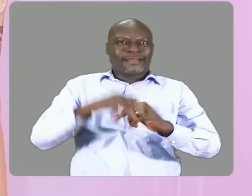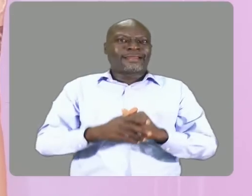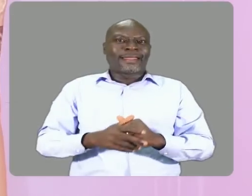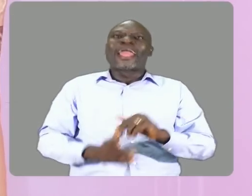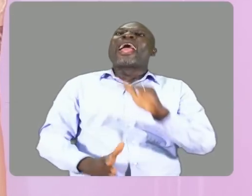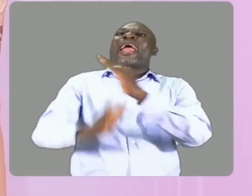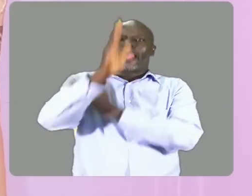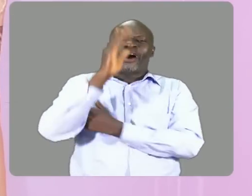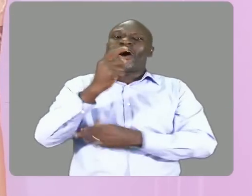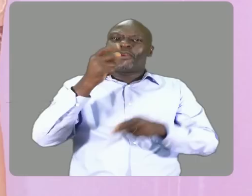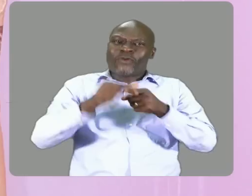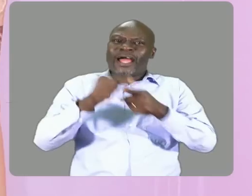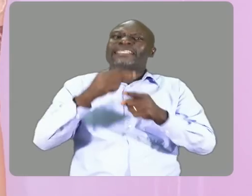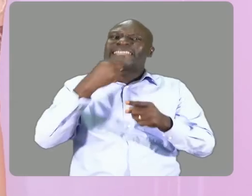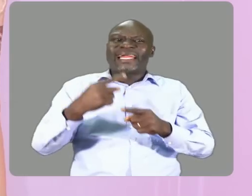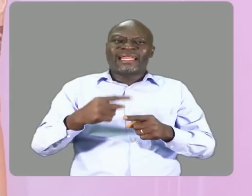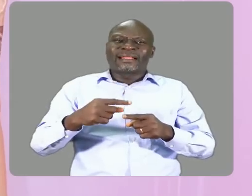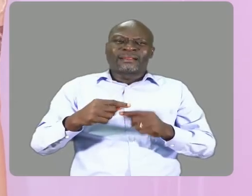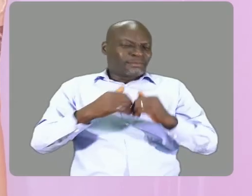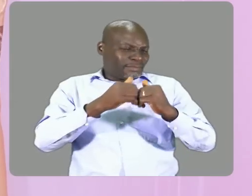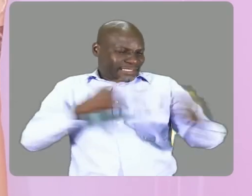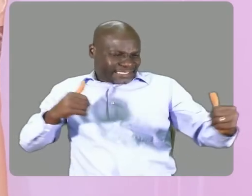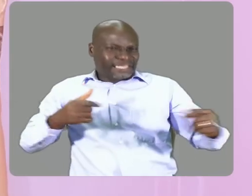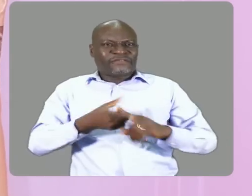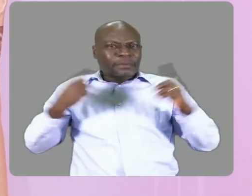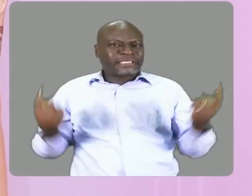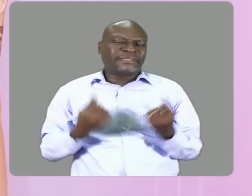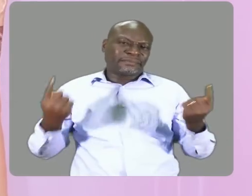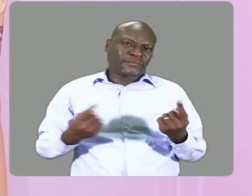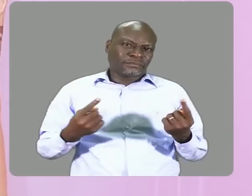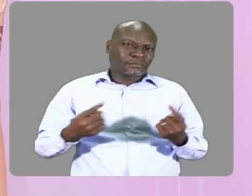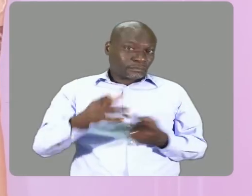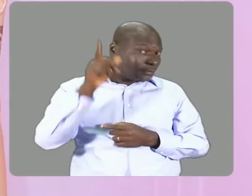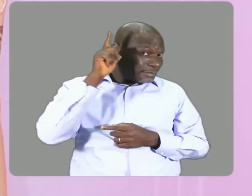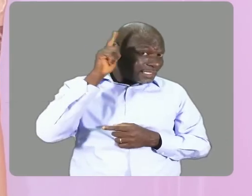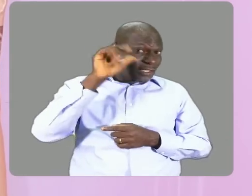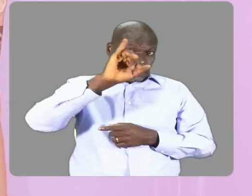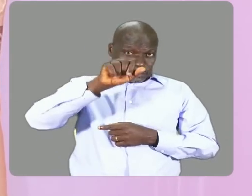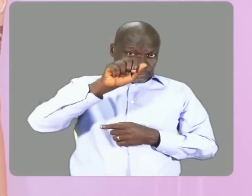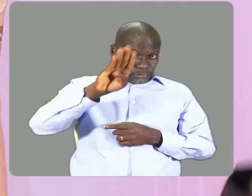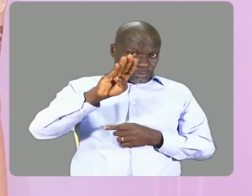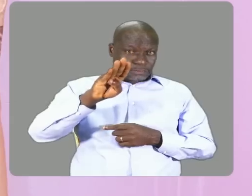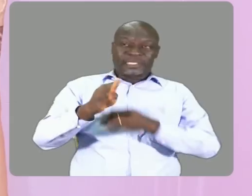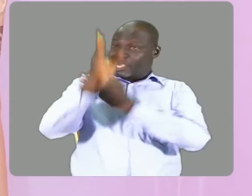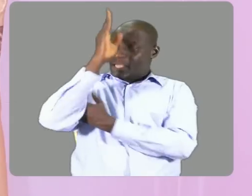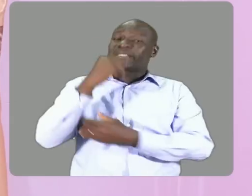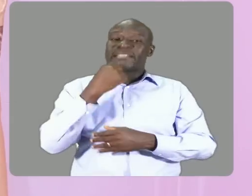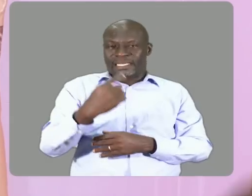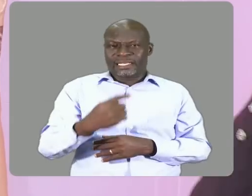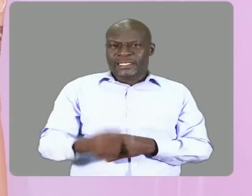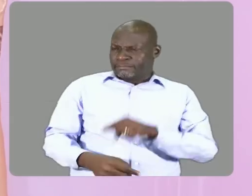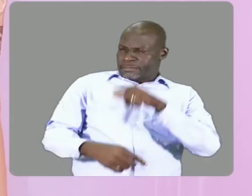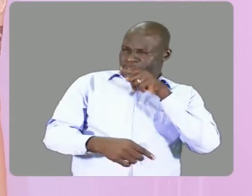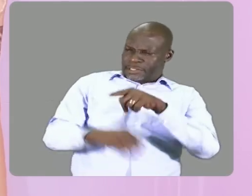Onyanko po asam no kasa chira yese. Ye nyani fribo ni hon. Se o tiye jobu asemi ya. Waswo yo nipa. Enam